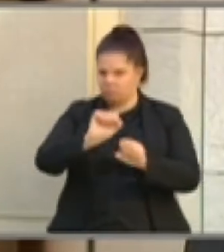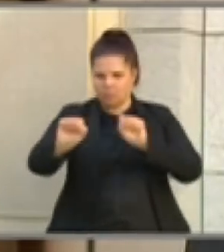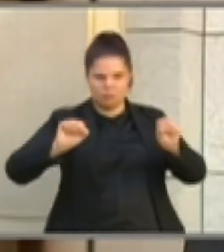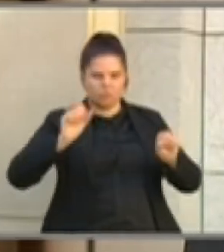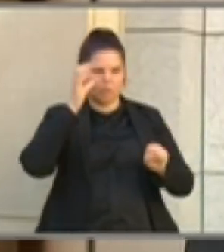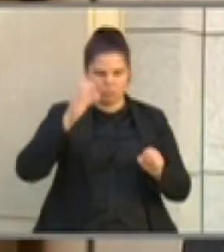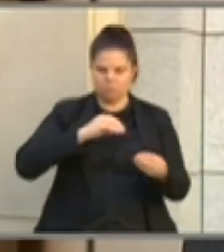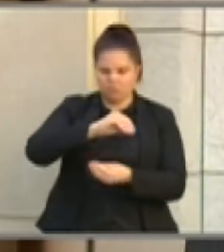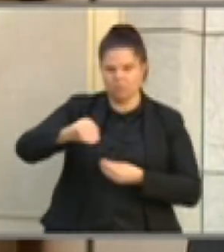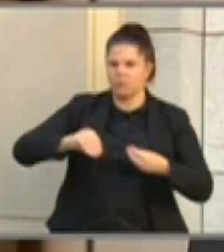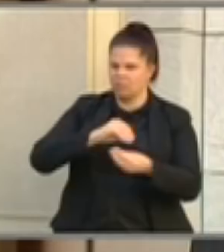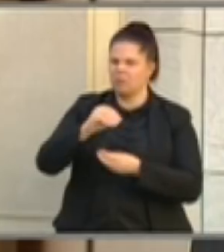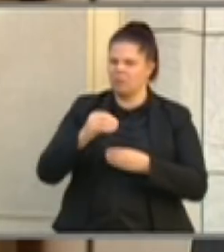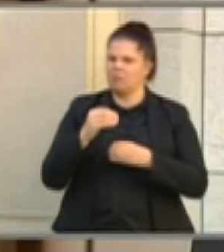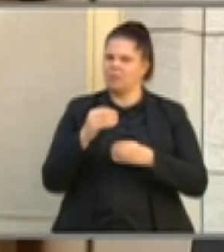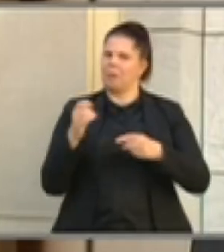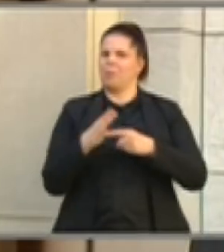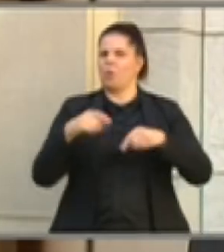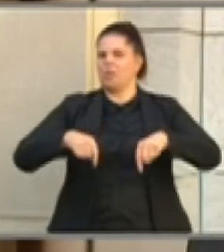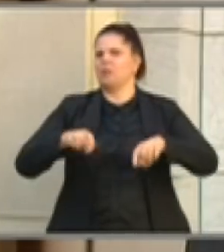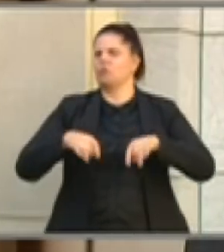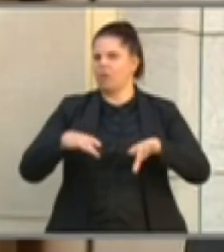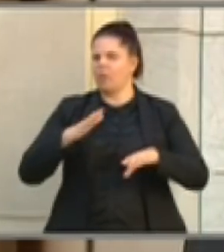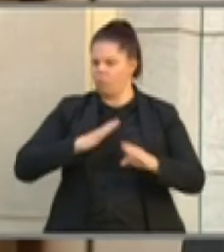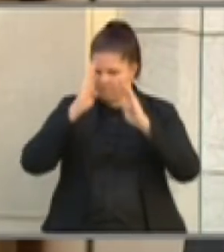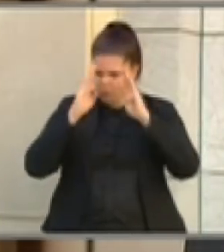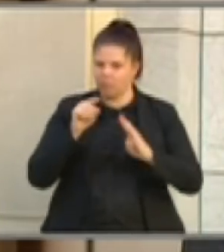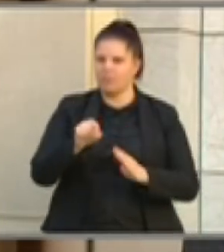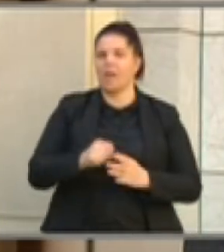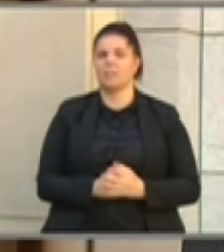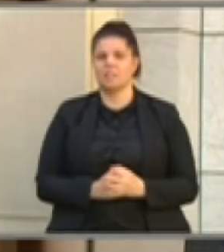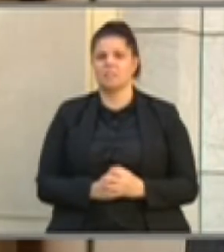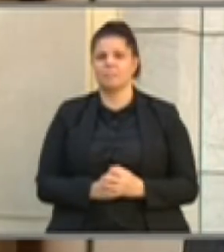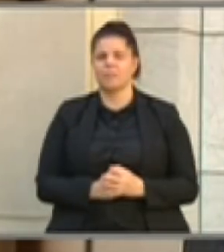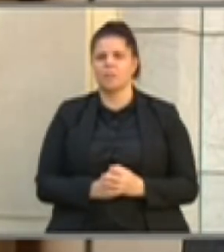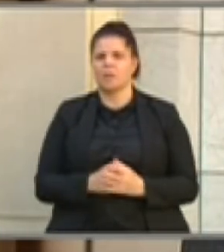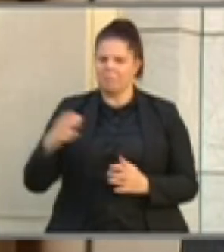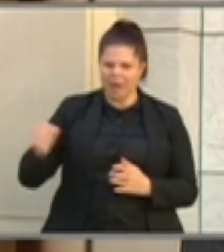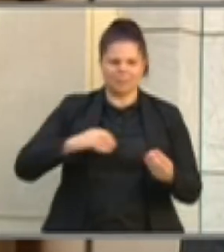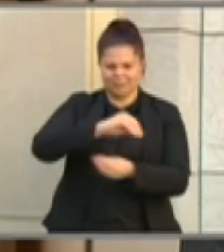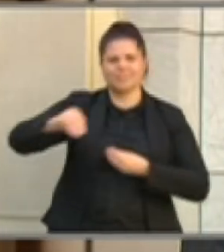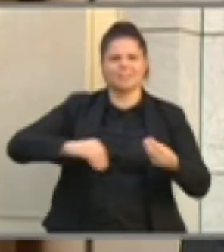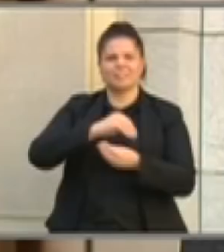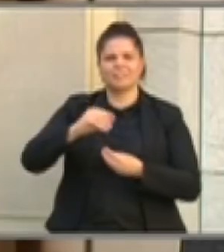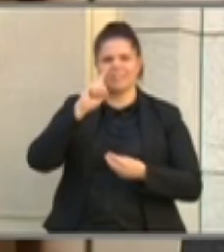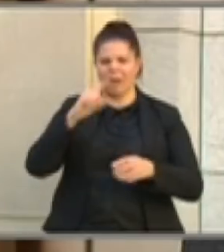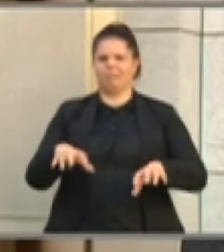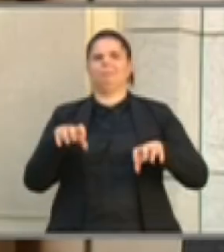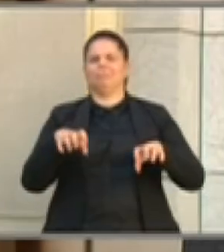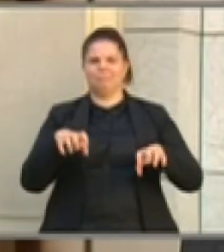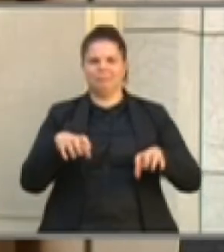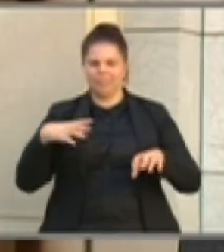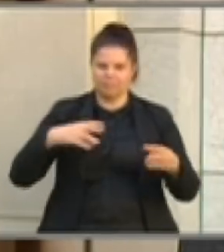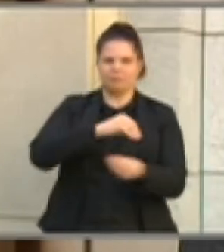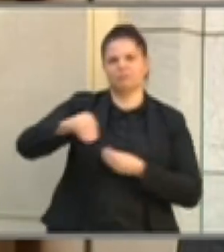that remains such an important issue for Australia. And we must have a running economy to ensure that we can come